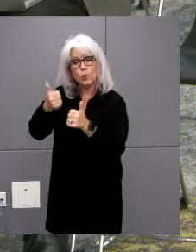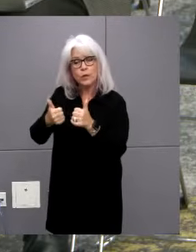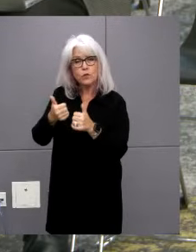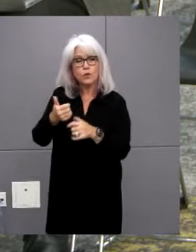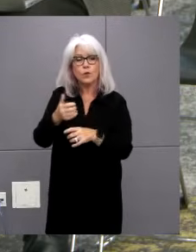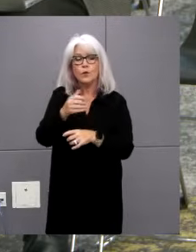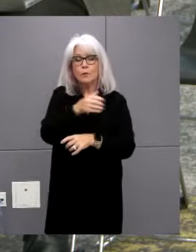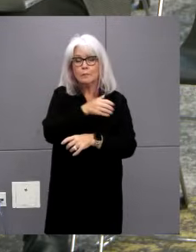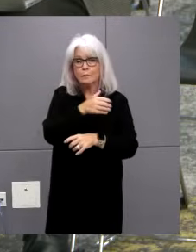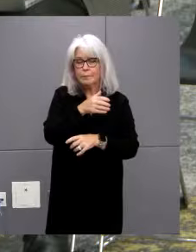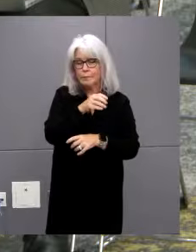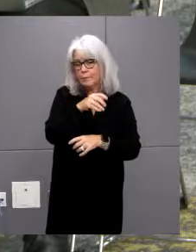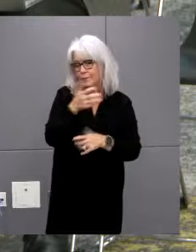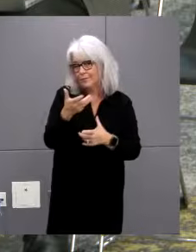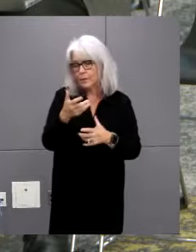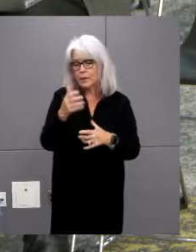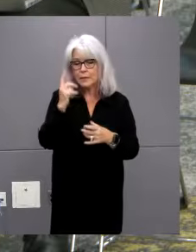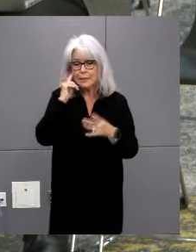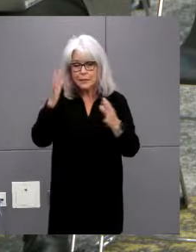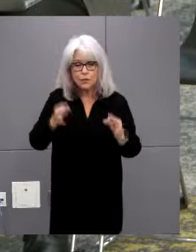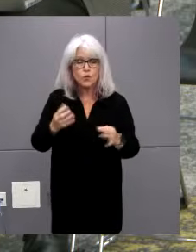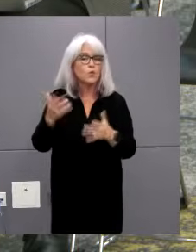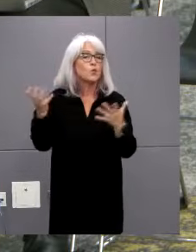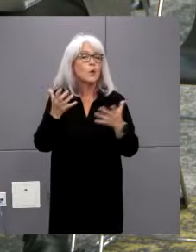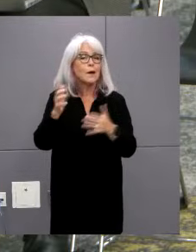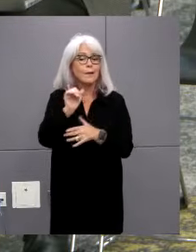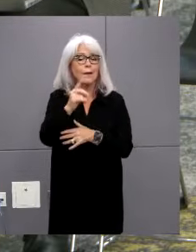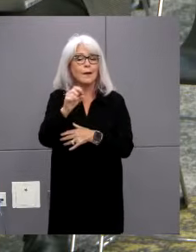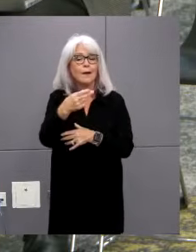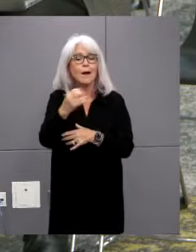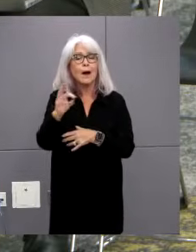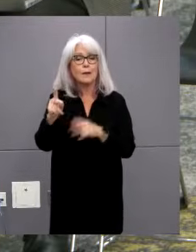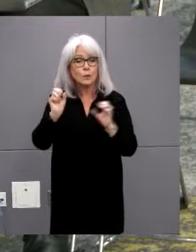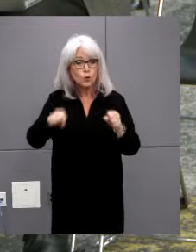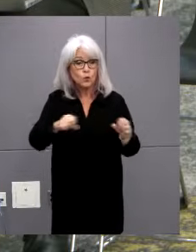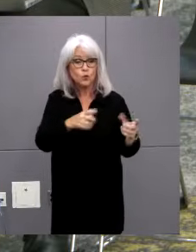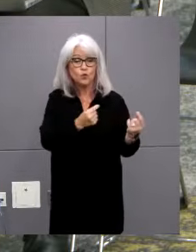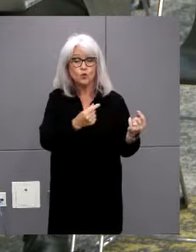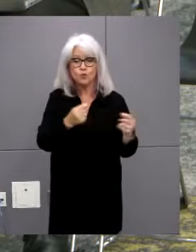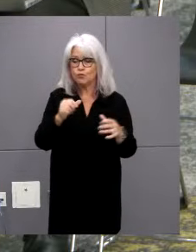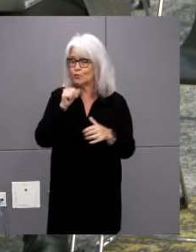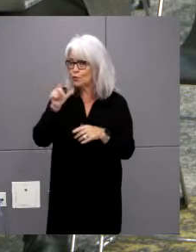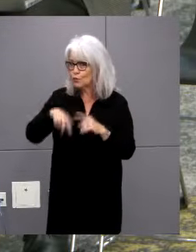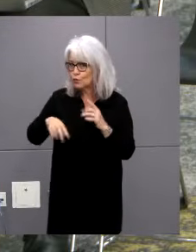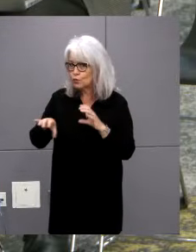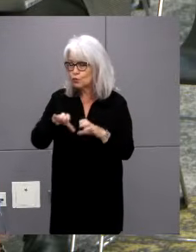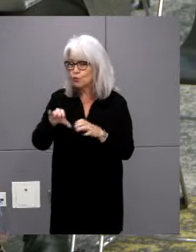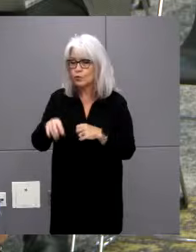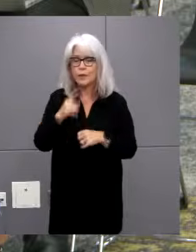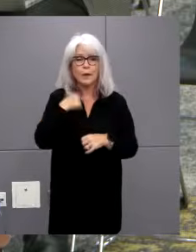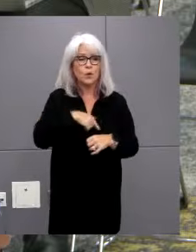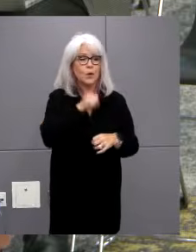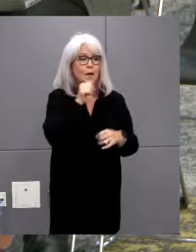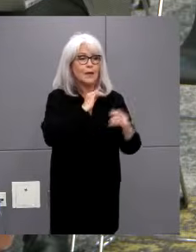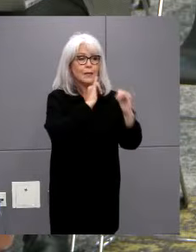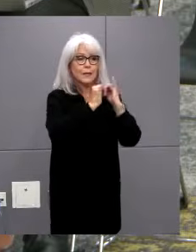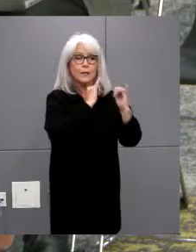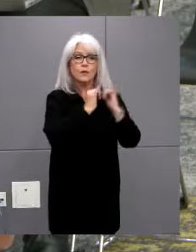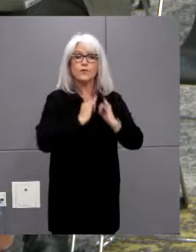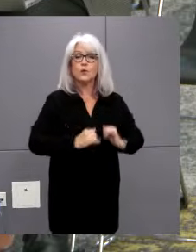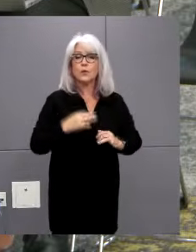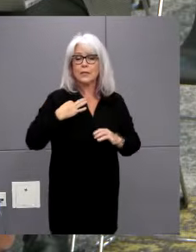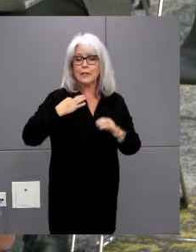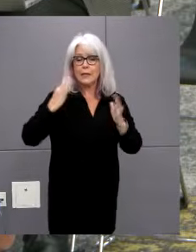ad hoc committee would have. His testimony that the committee was not formed to review or interview candidates conflicts